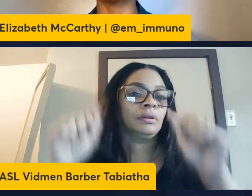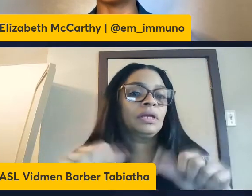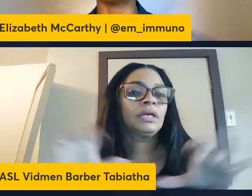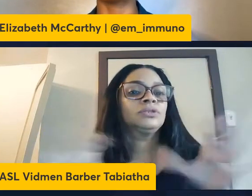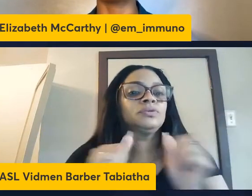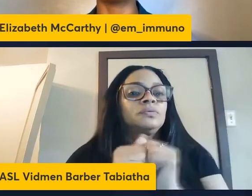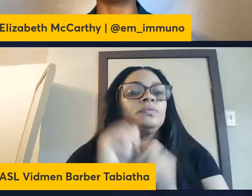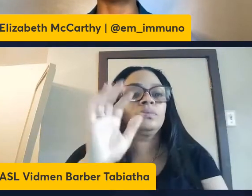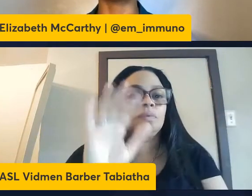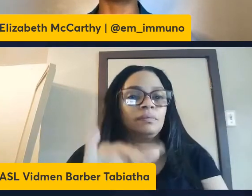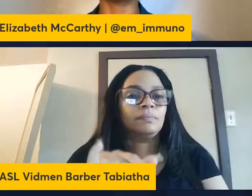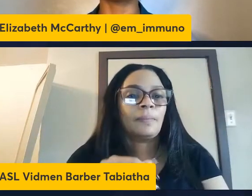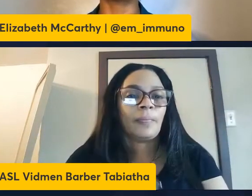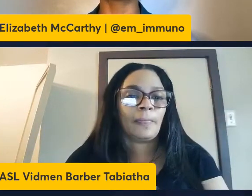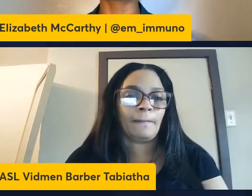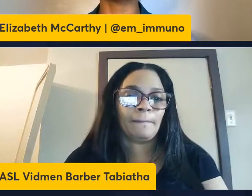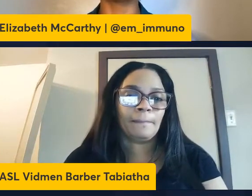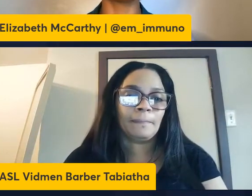that,